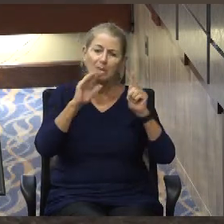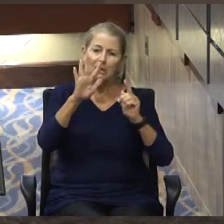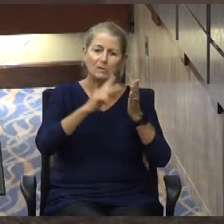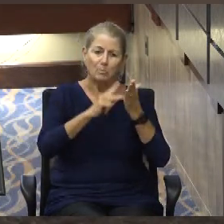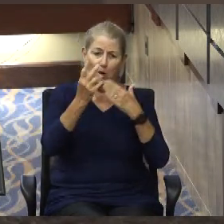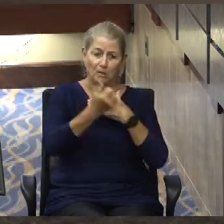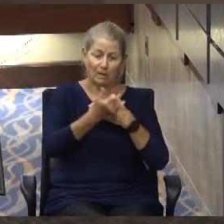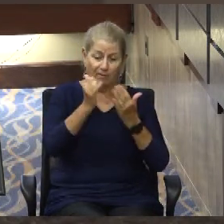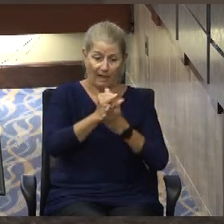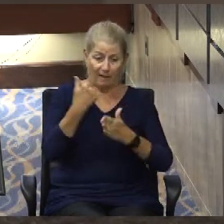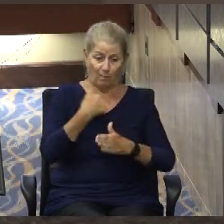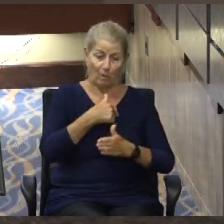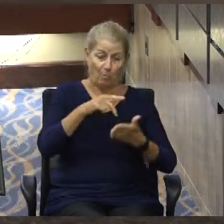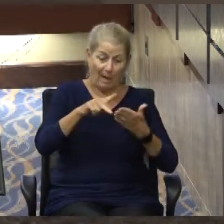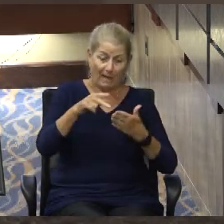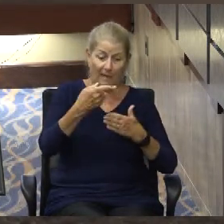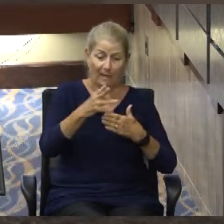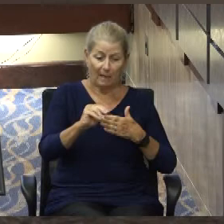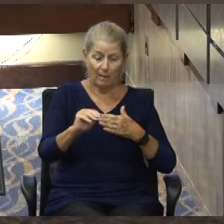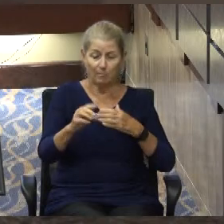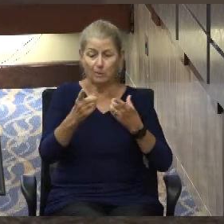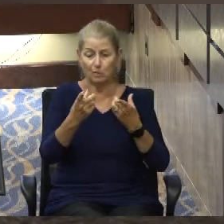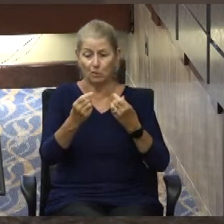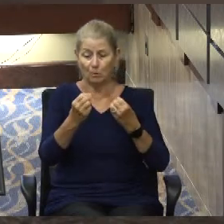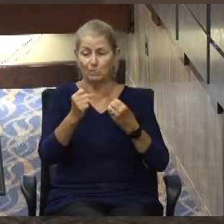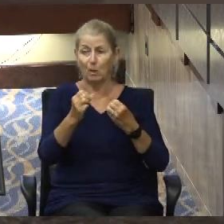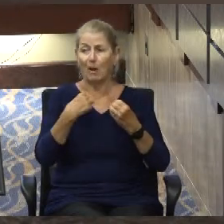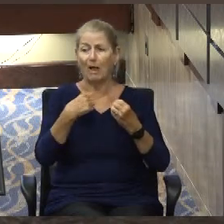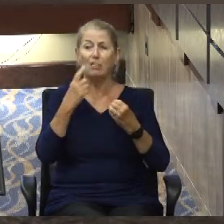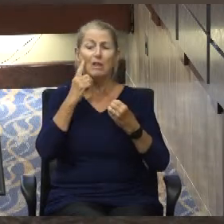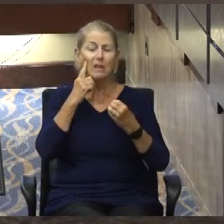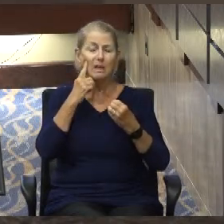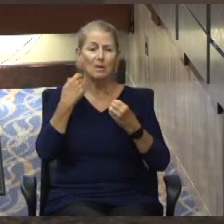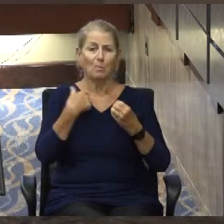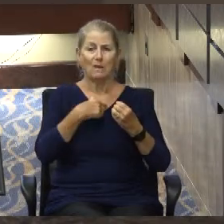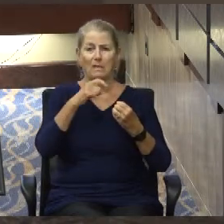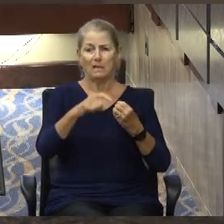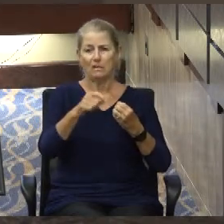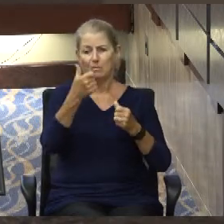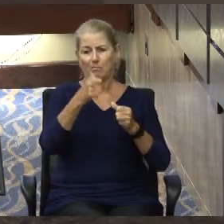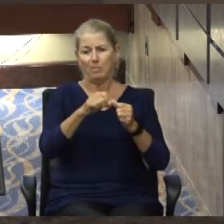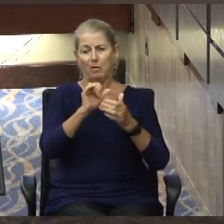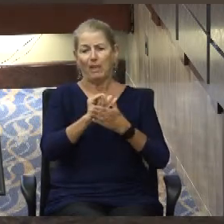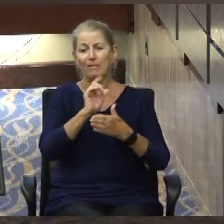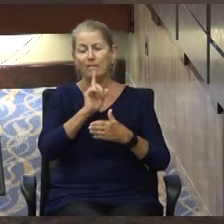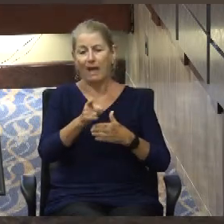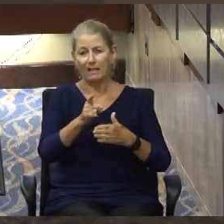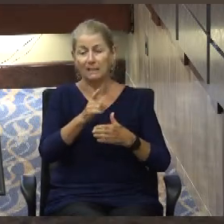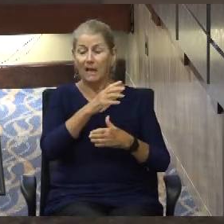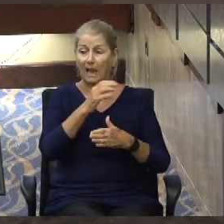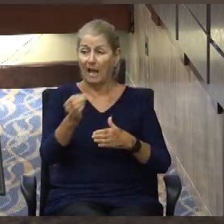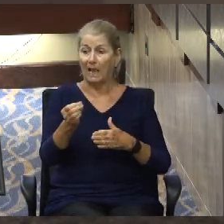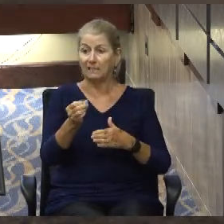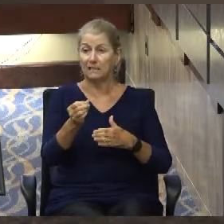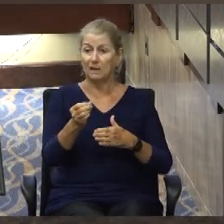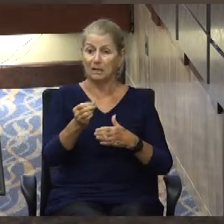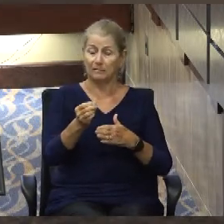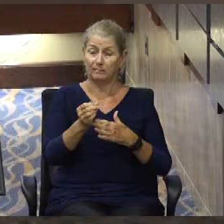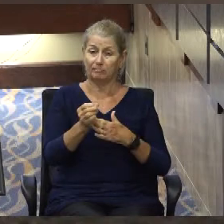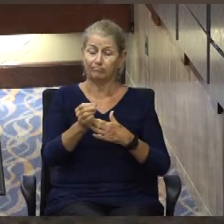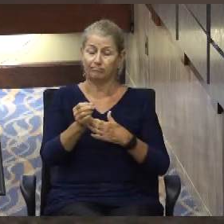paying him to do. So I think we need to be cognizant of that fact. And